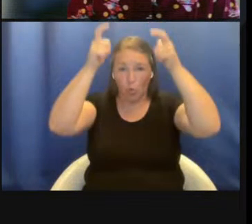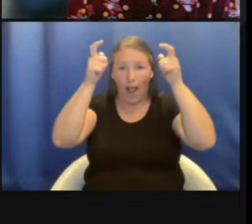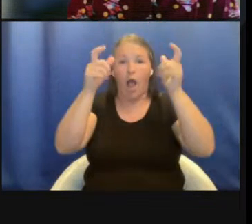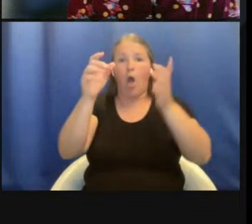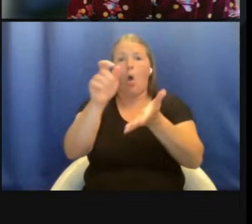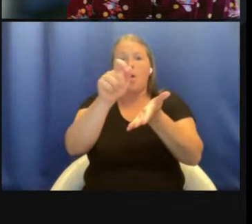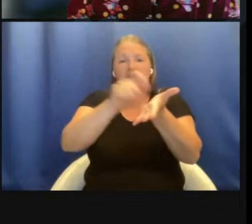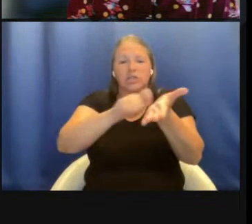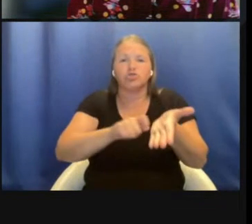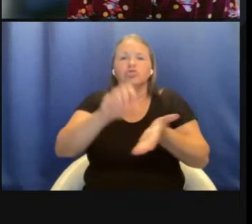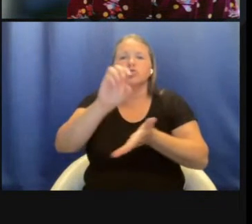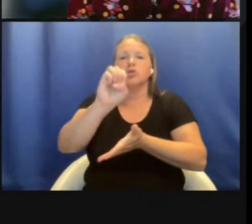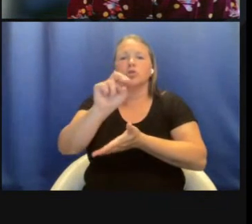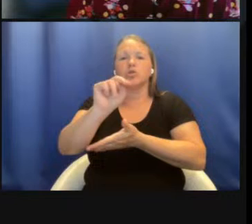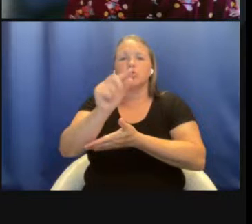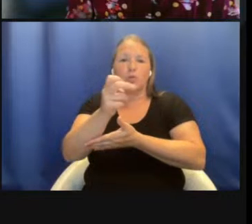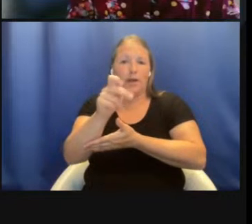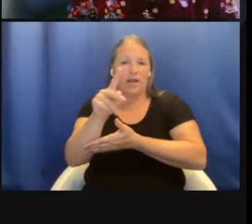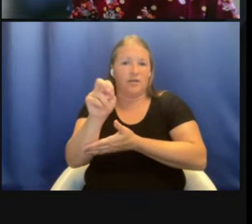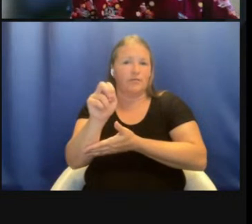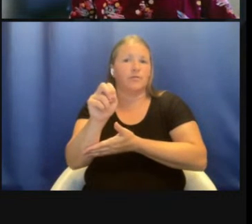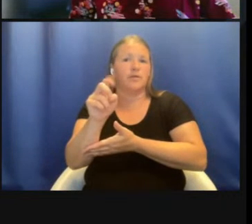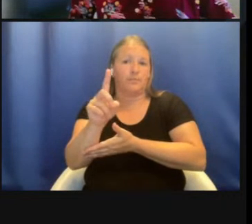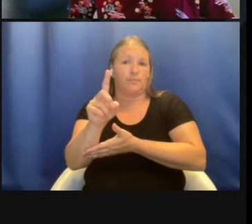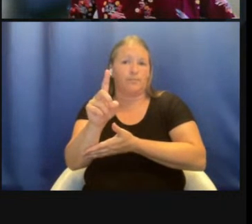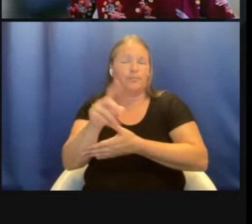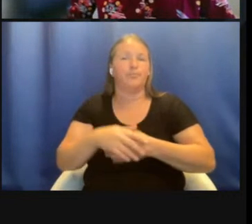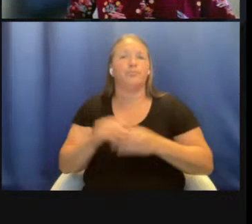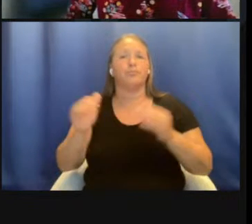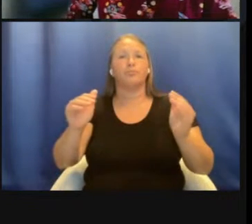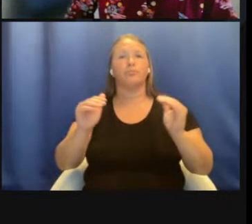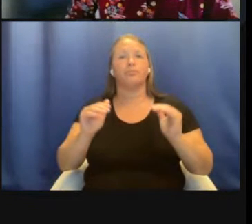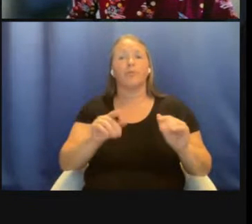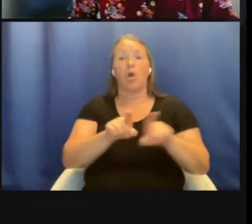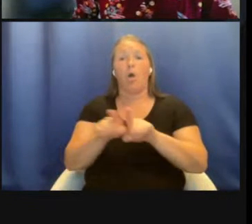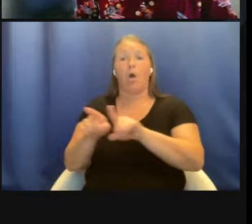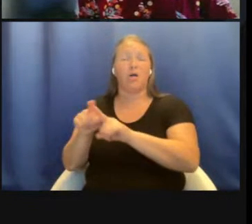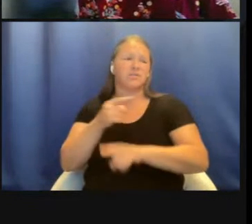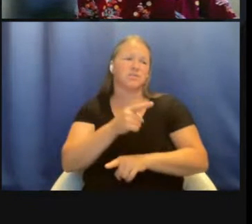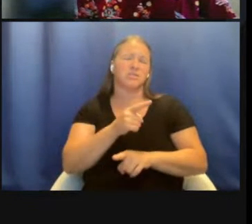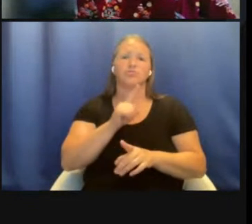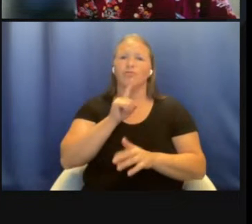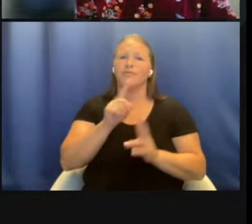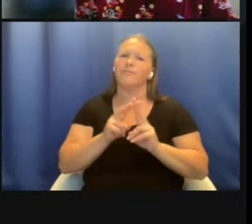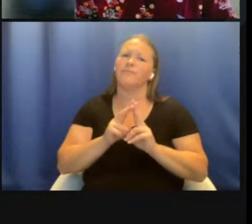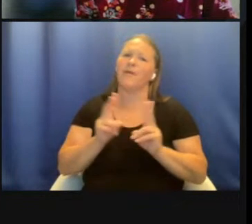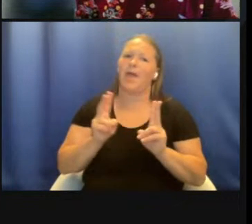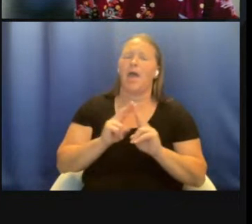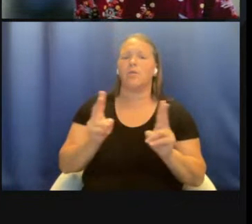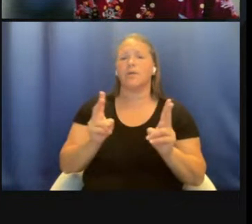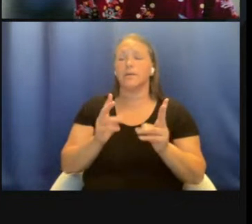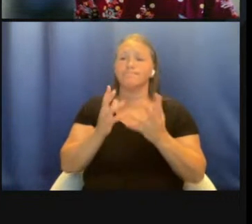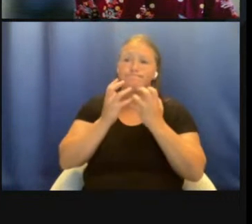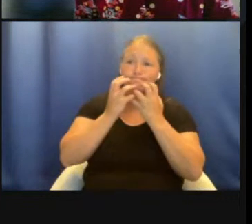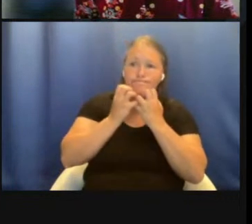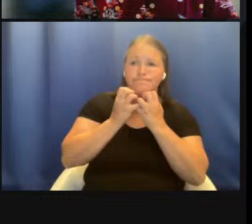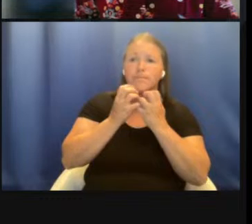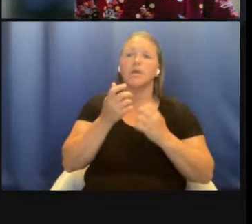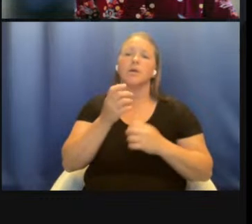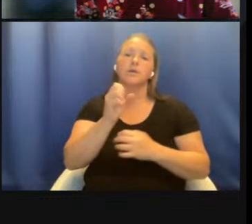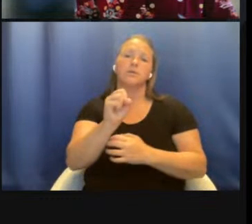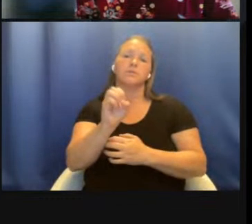salts flask. She also was deeply sentimental about her family, and here